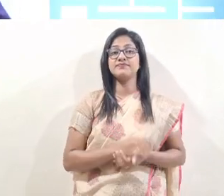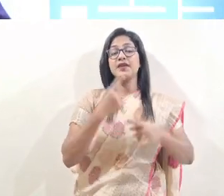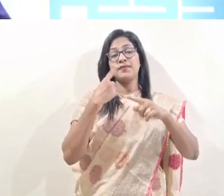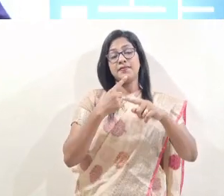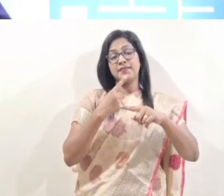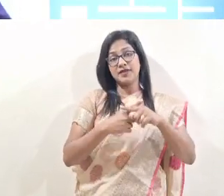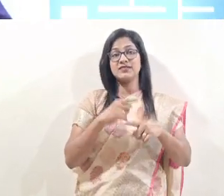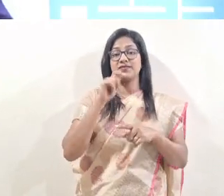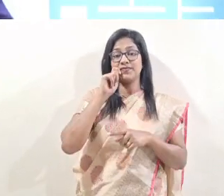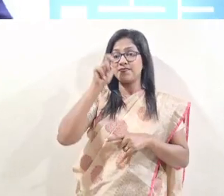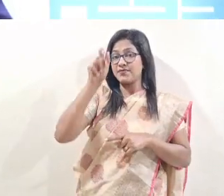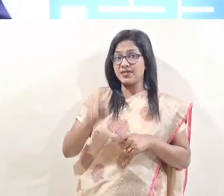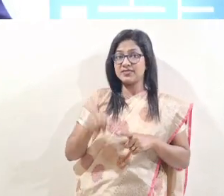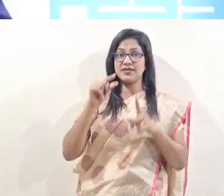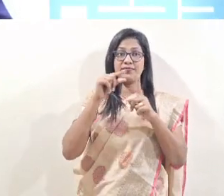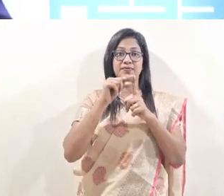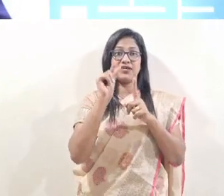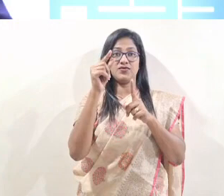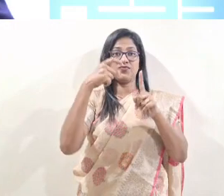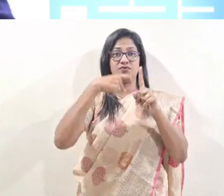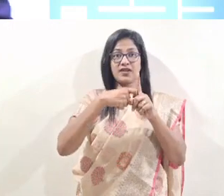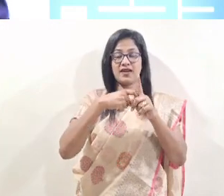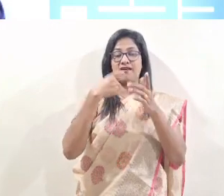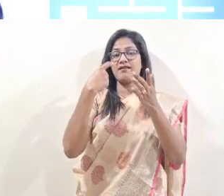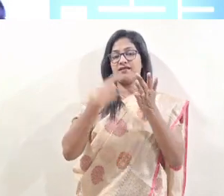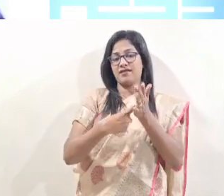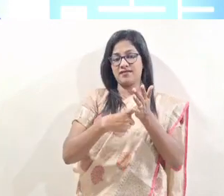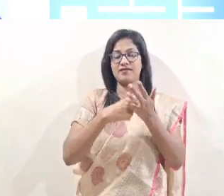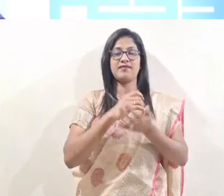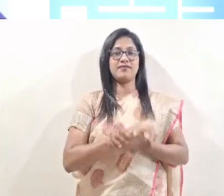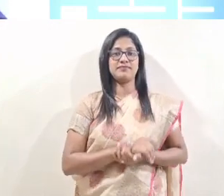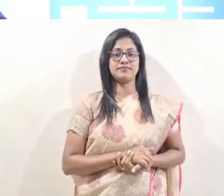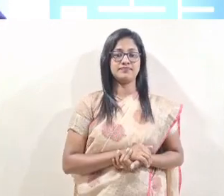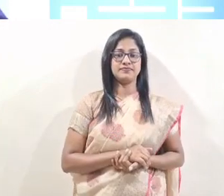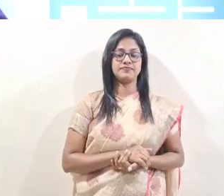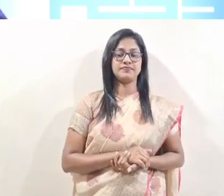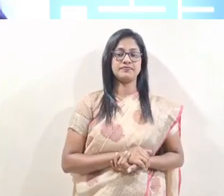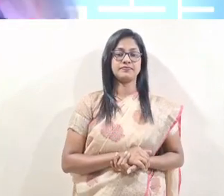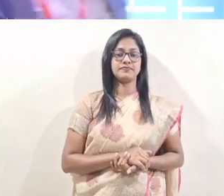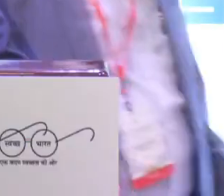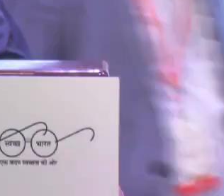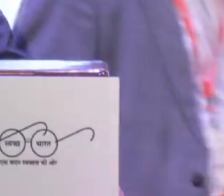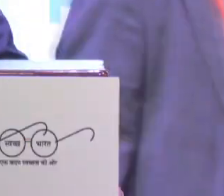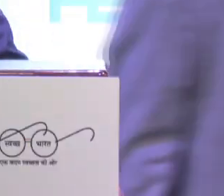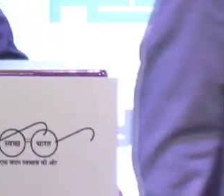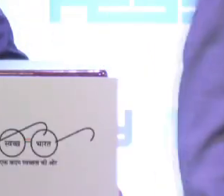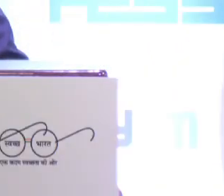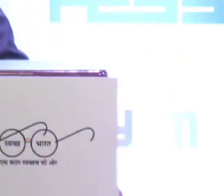And Mr. P.U.K. Reddy